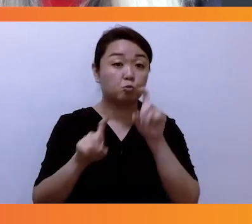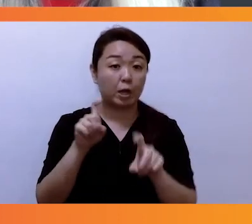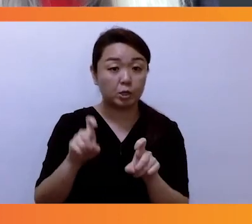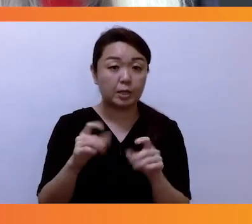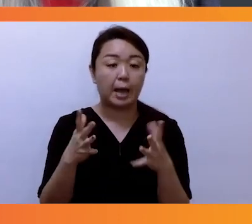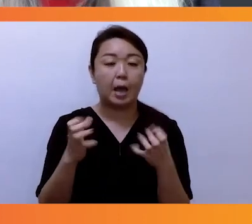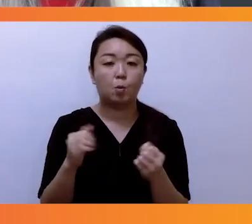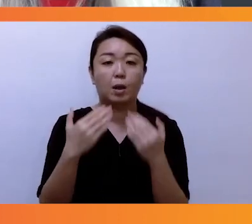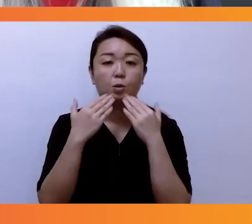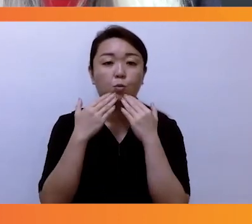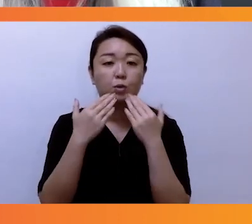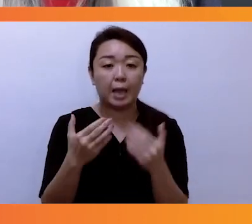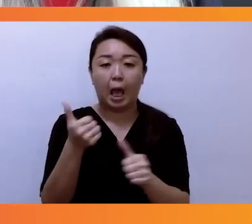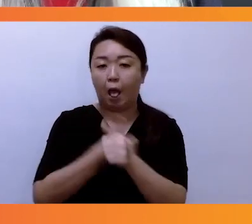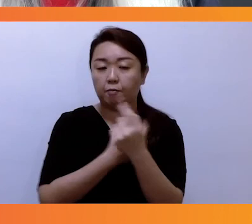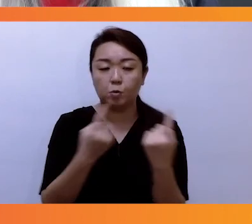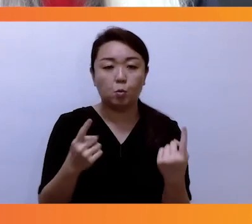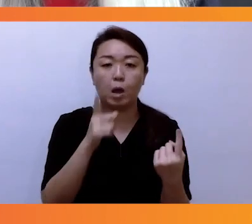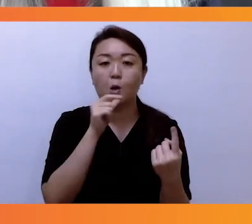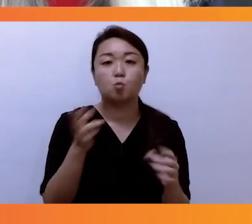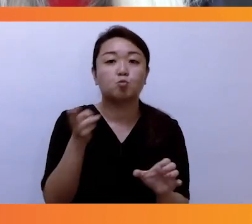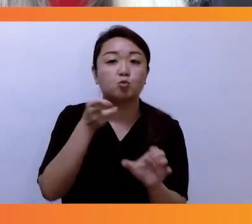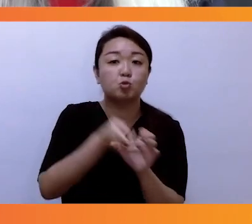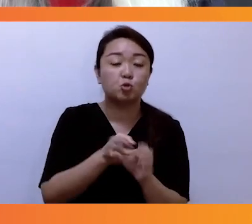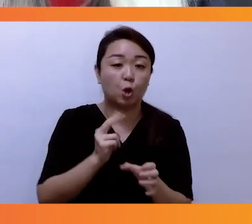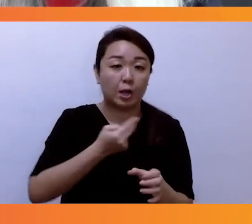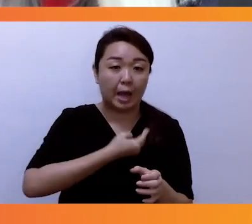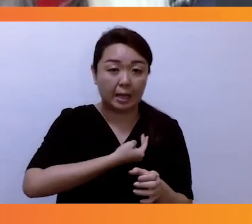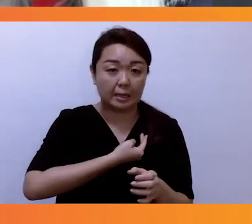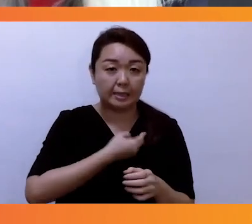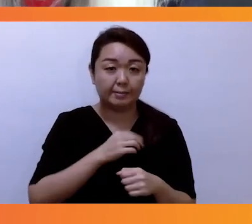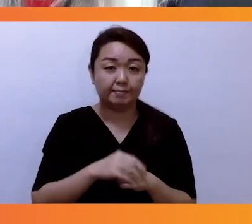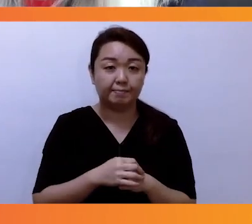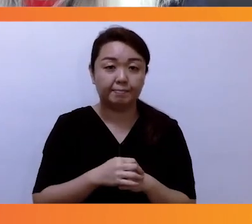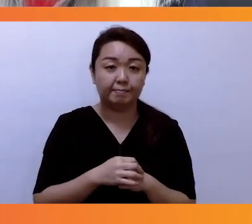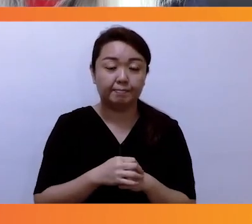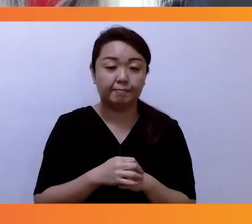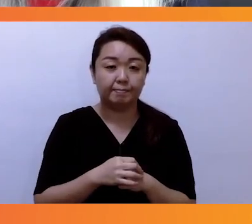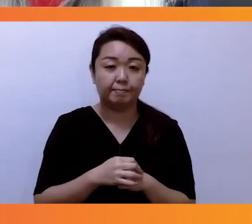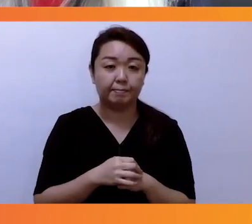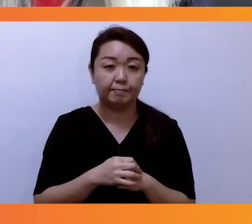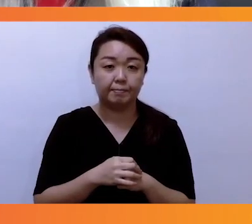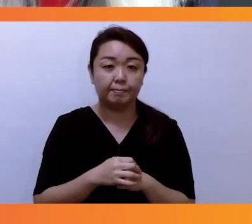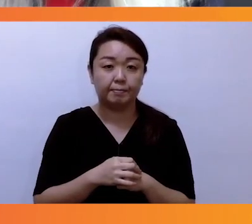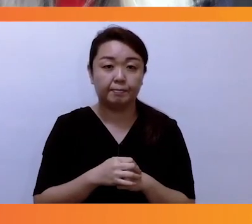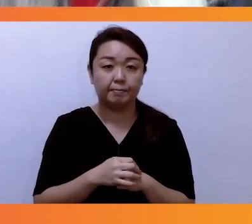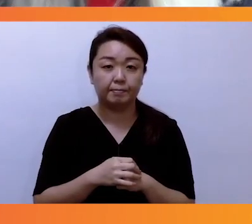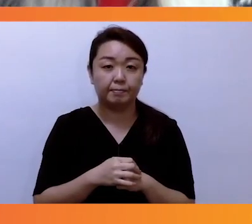I'm open for questions, and I want to thank everyone for joining us.